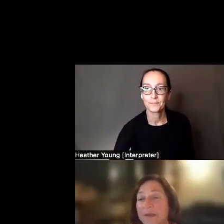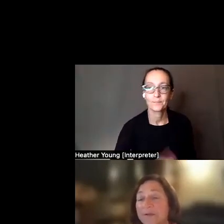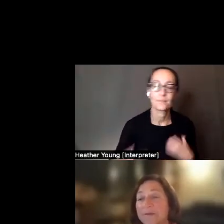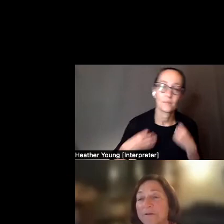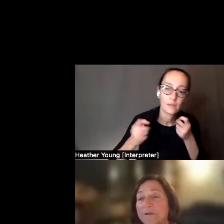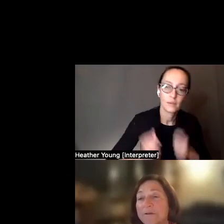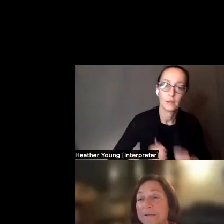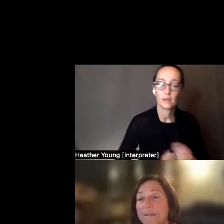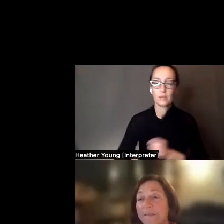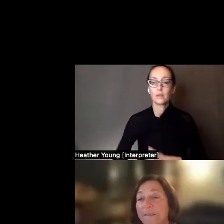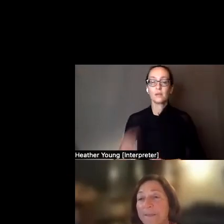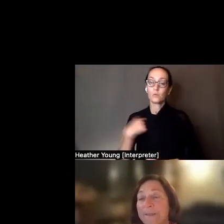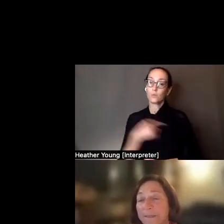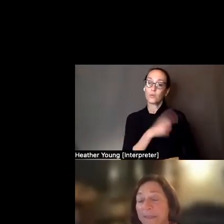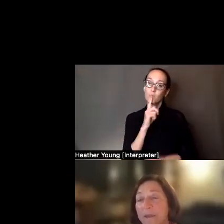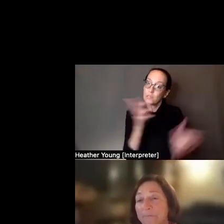our families to,